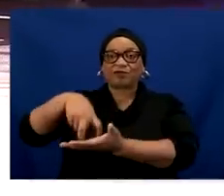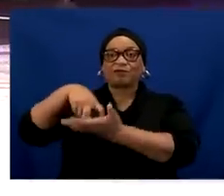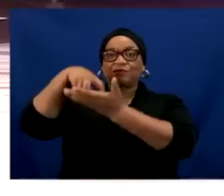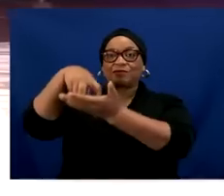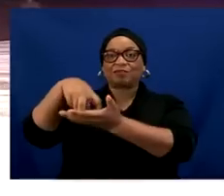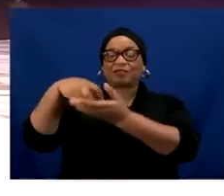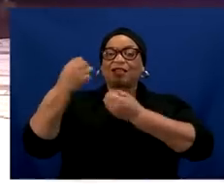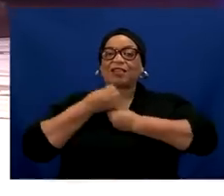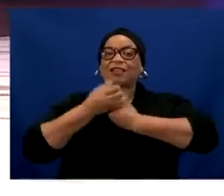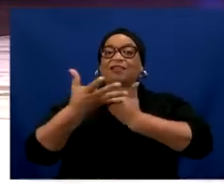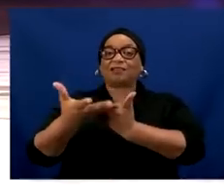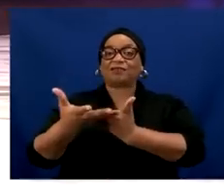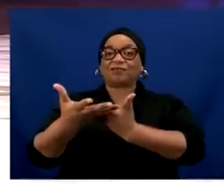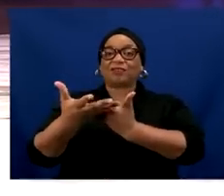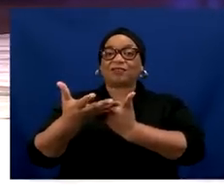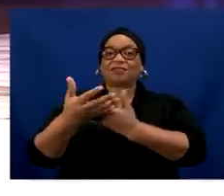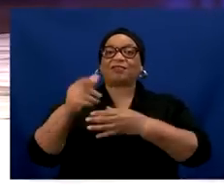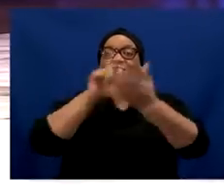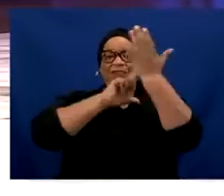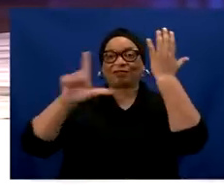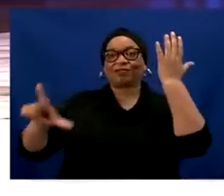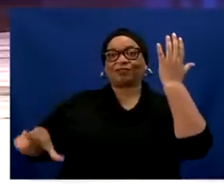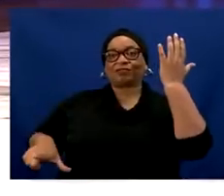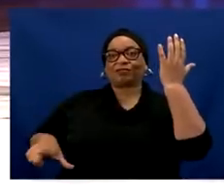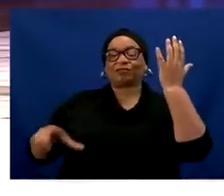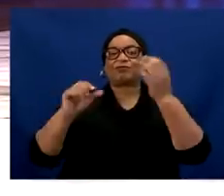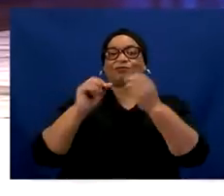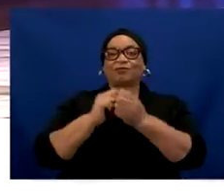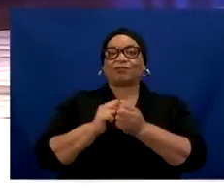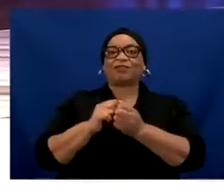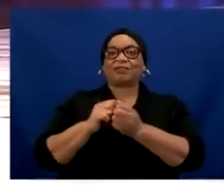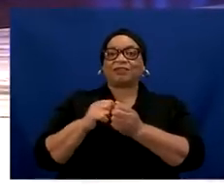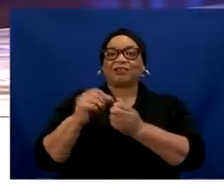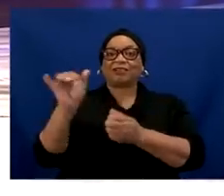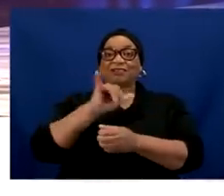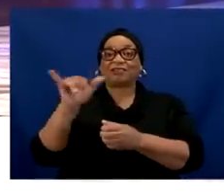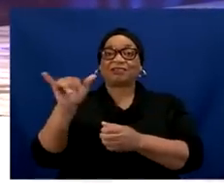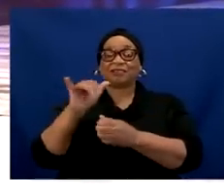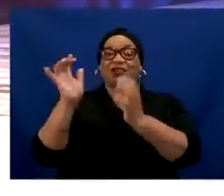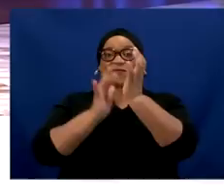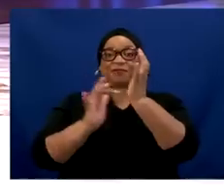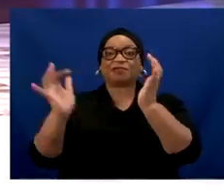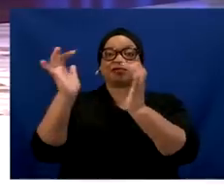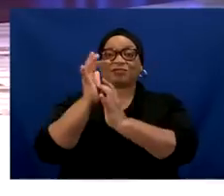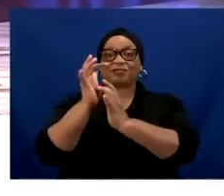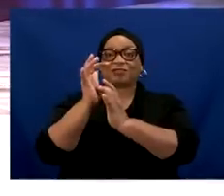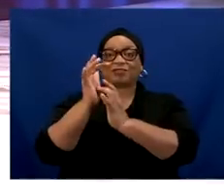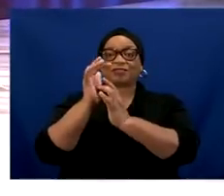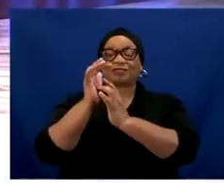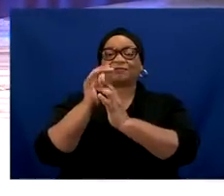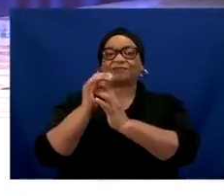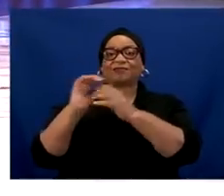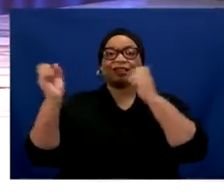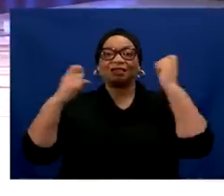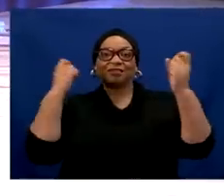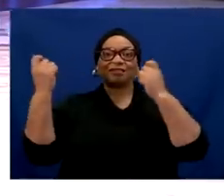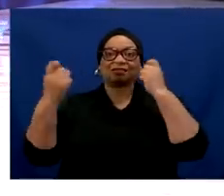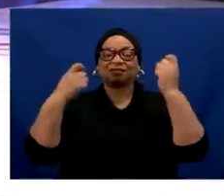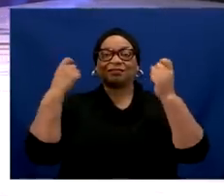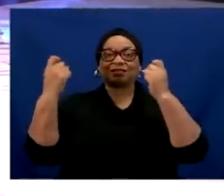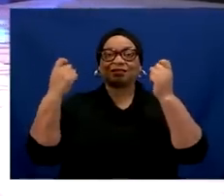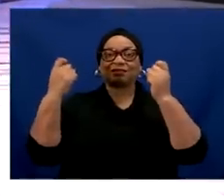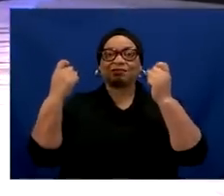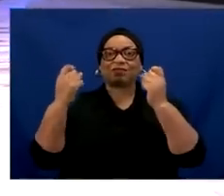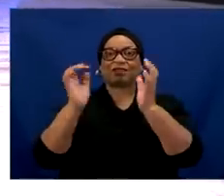confess that he is Lord to the glory of the Father. Will you help me celebrate Jesus on a Sunday morning at